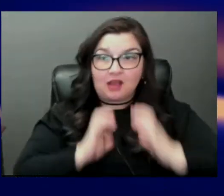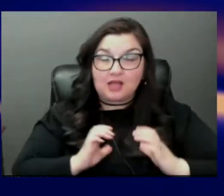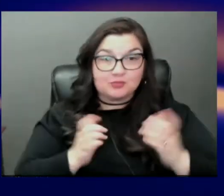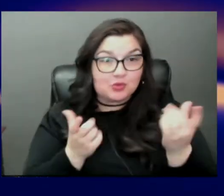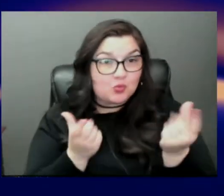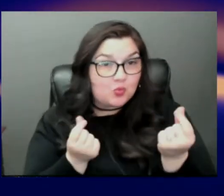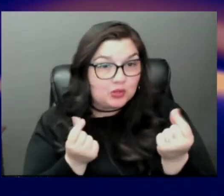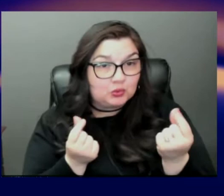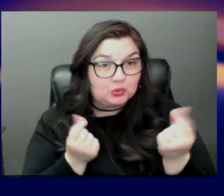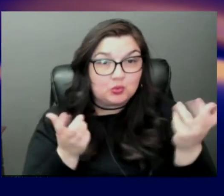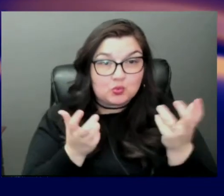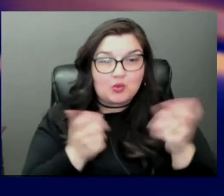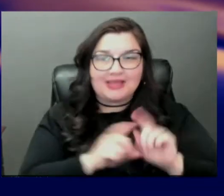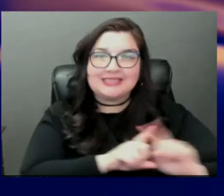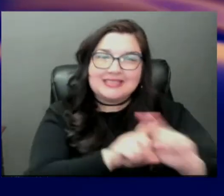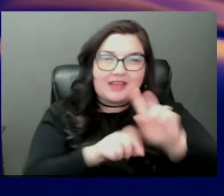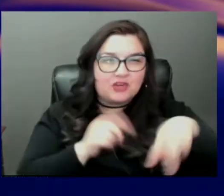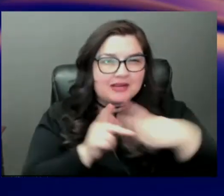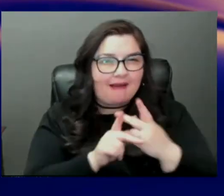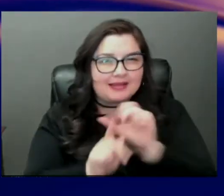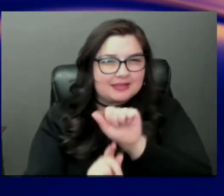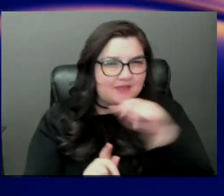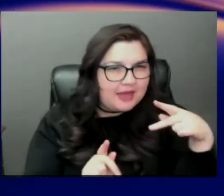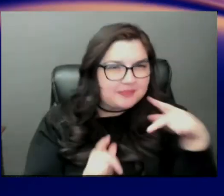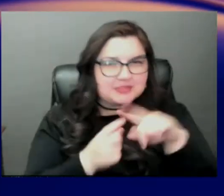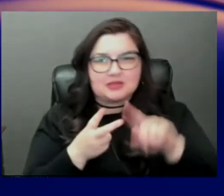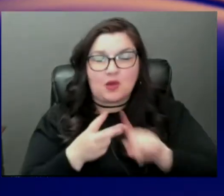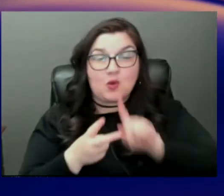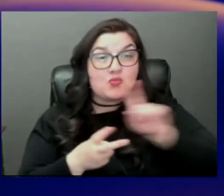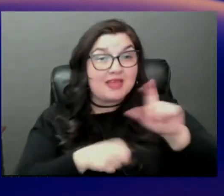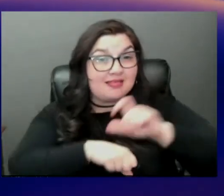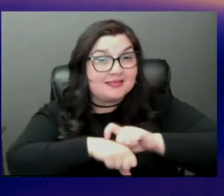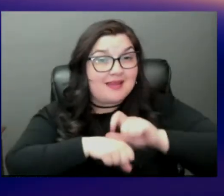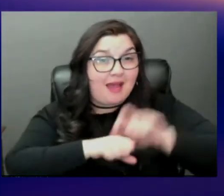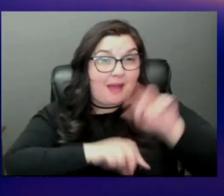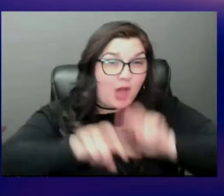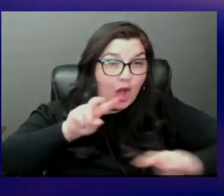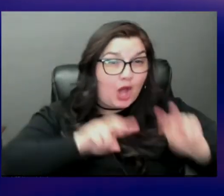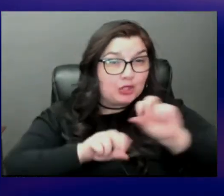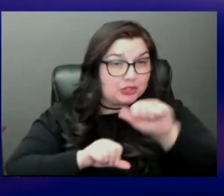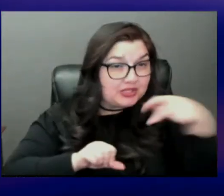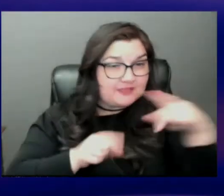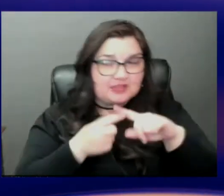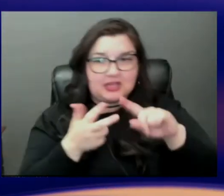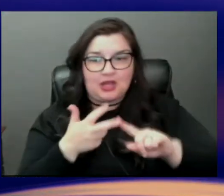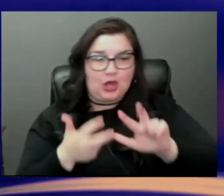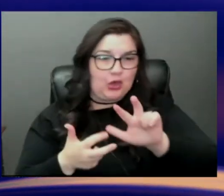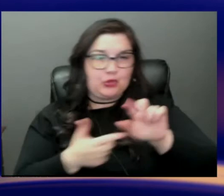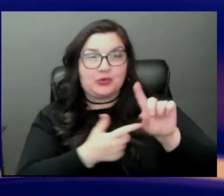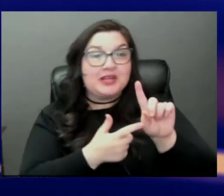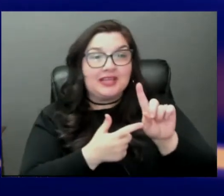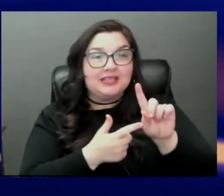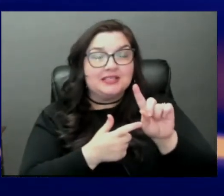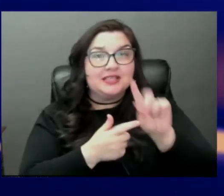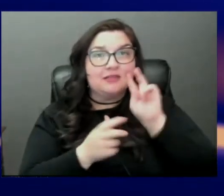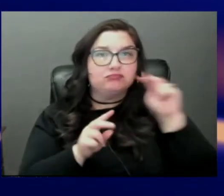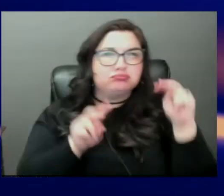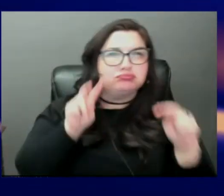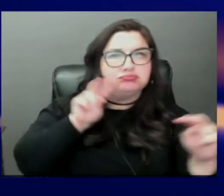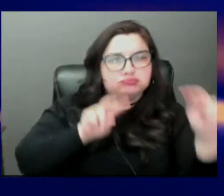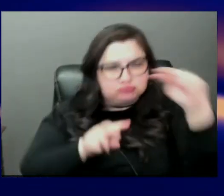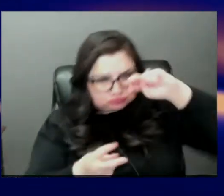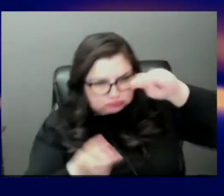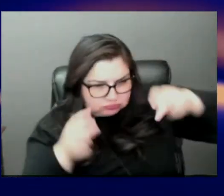kinds of applications to it. So a real-time monitoring application, a 3D immersive walkthrough application, it can be